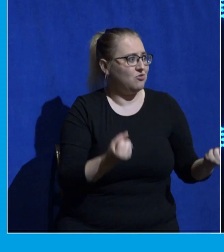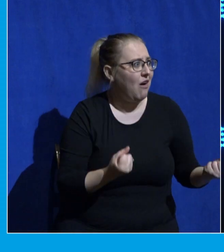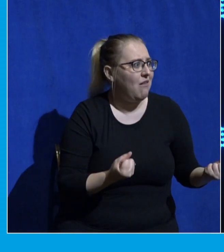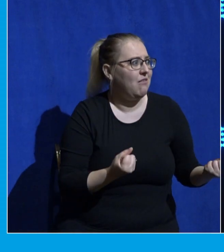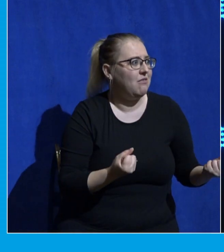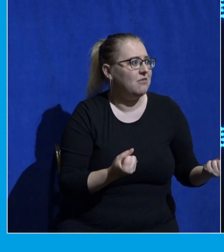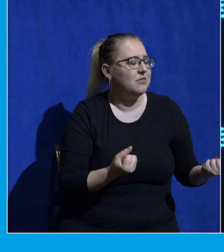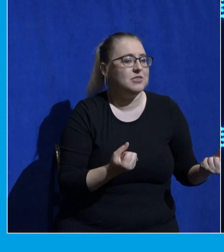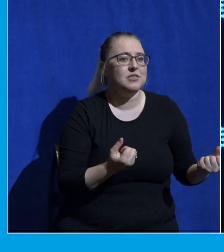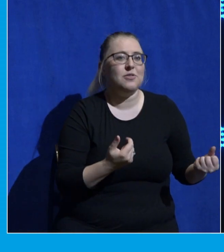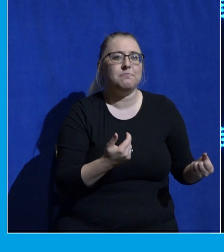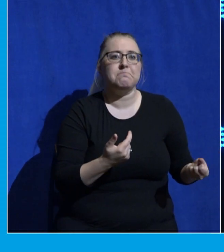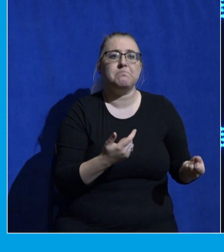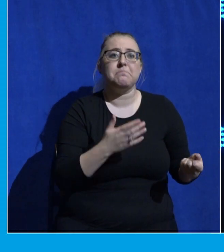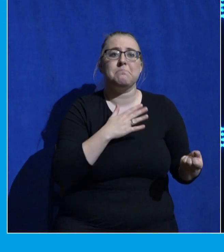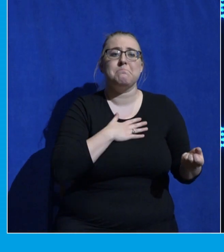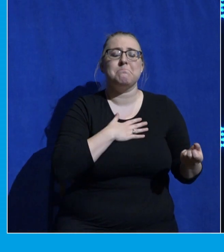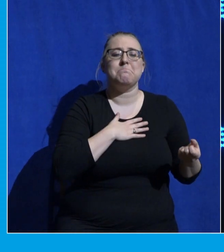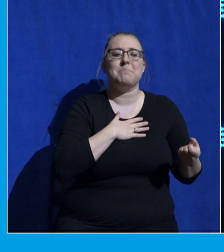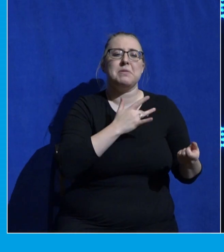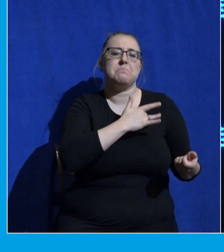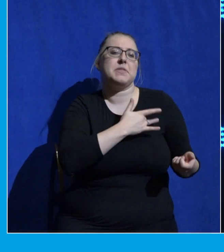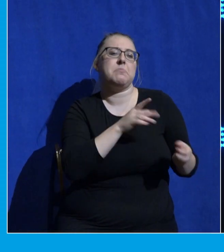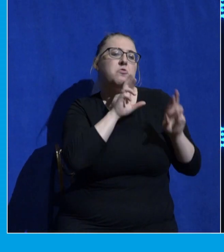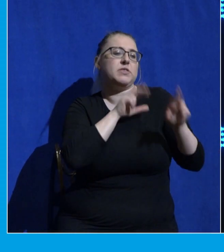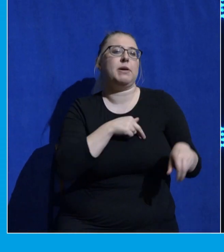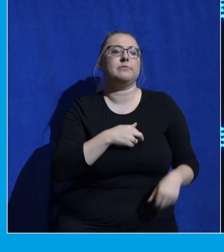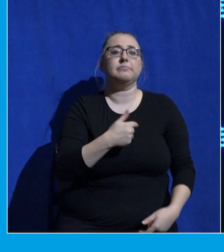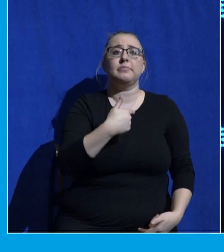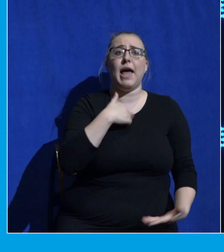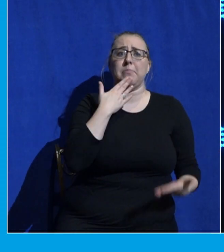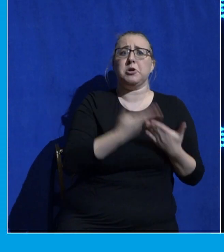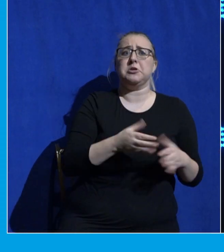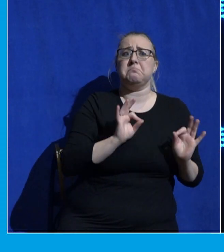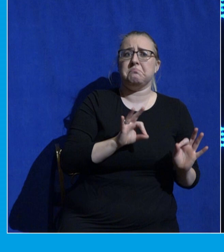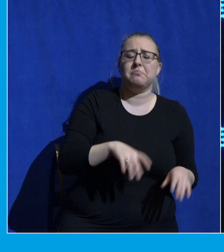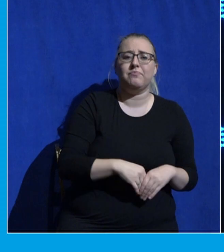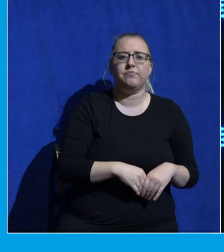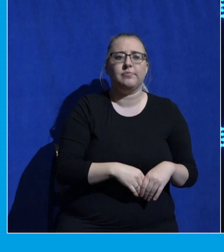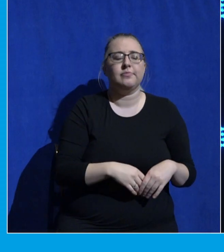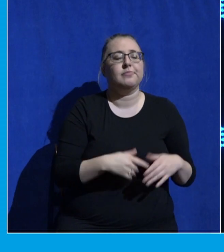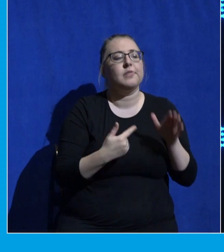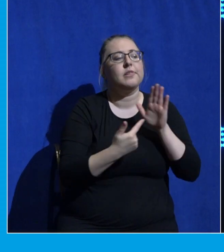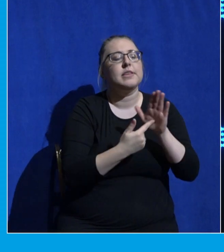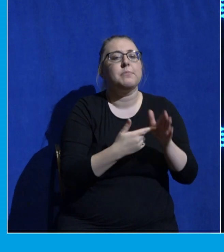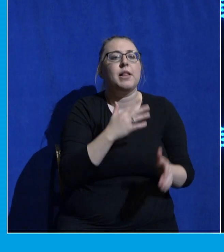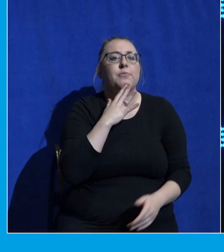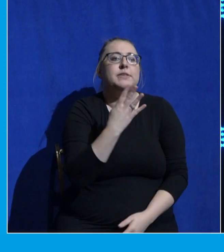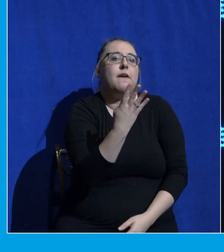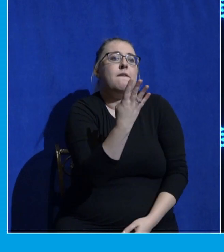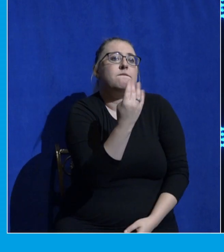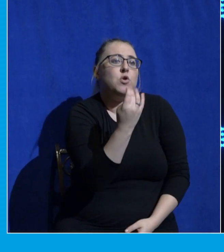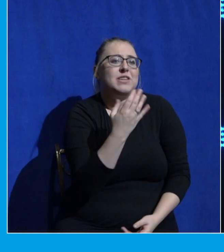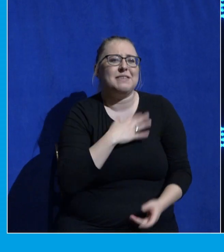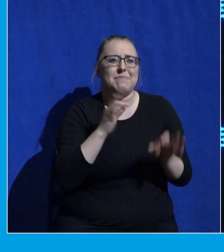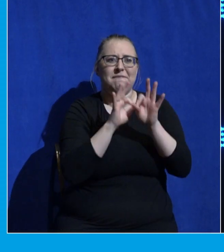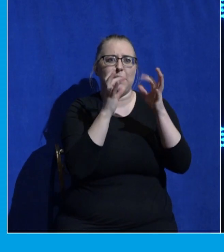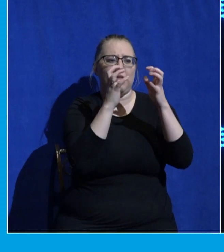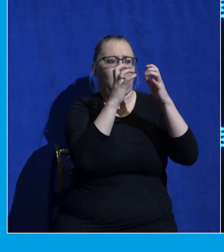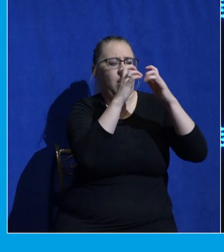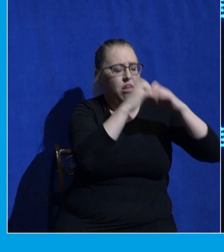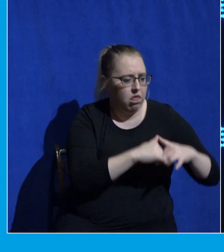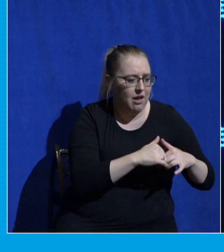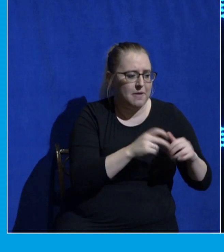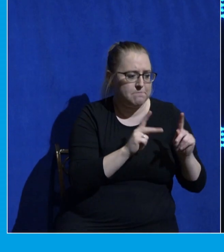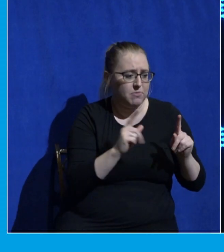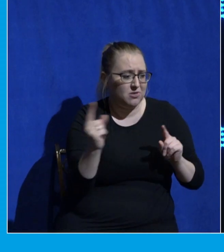good became my favorite phrase. So I'll give you an example. 14 years old, dealing with the disintegration of my family, and people coming to me and